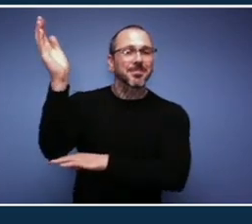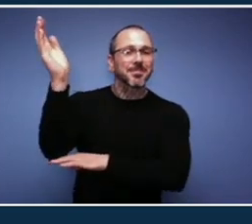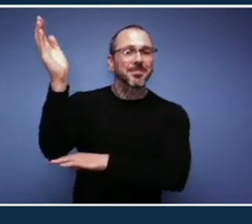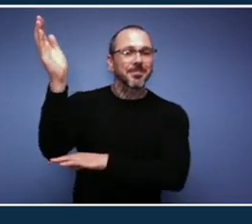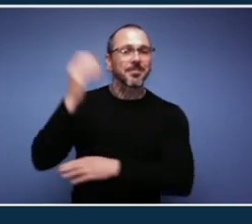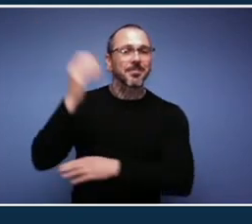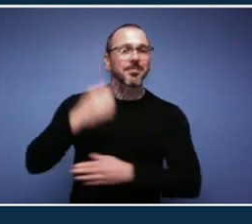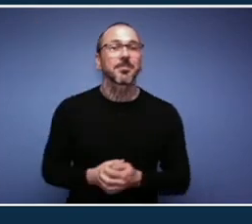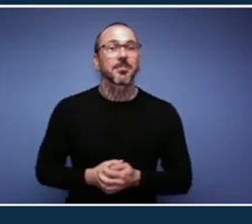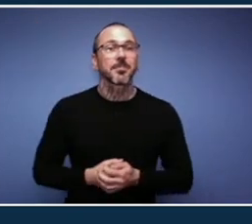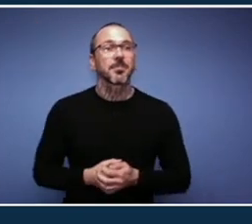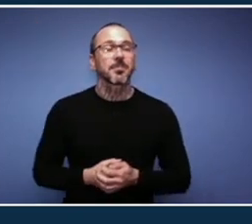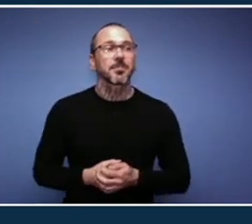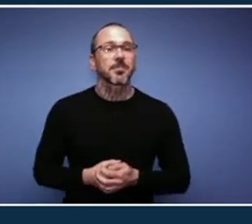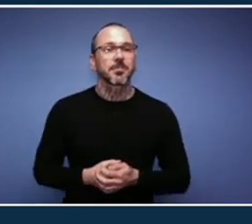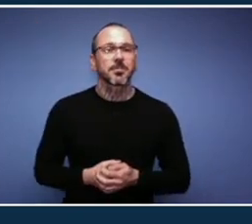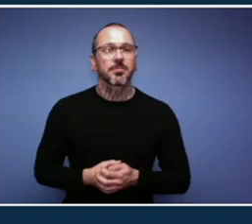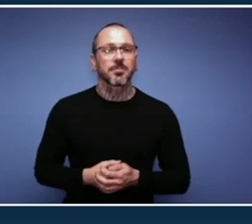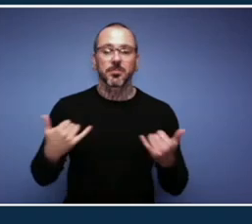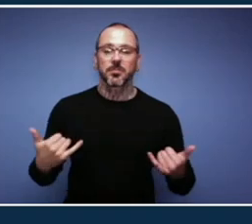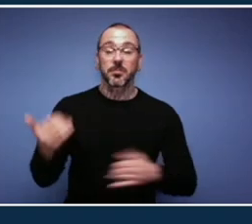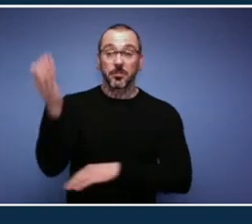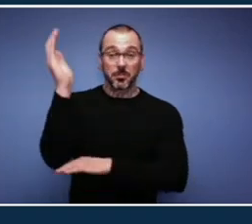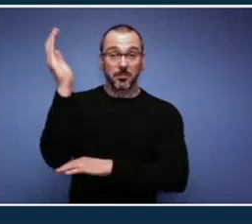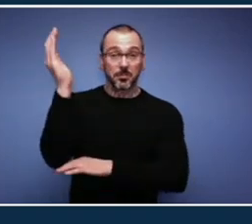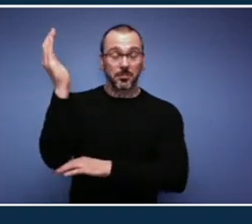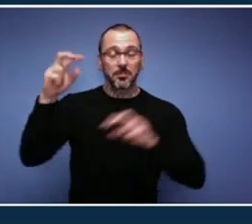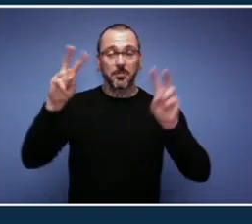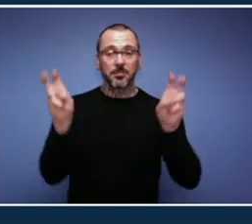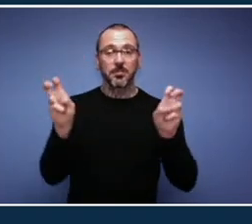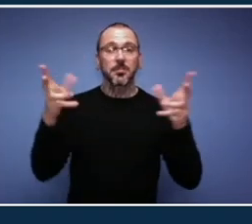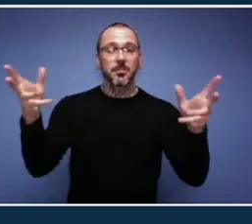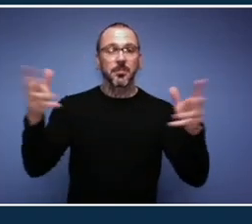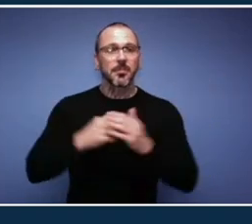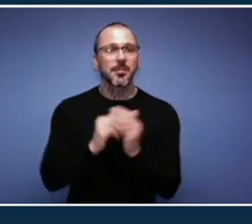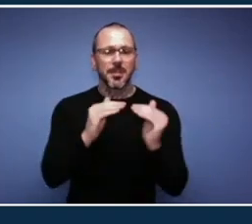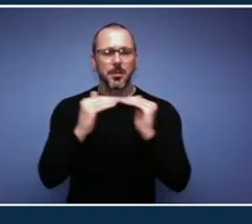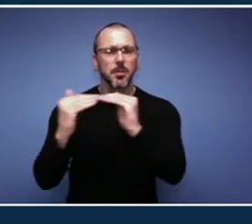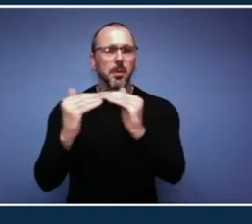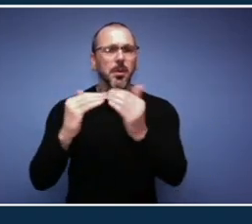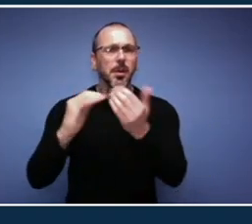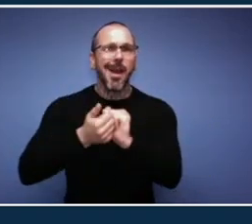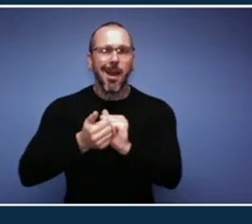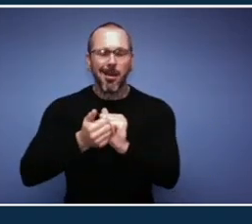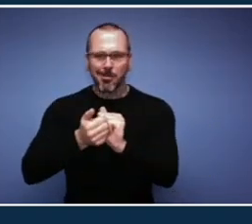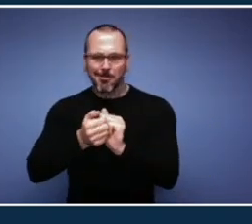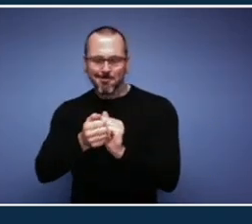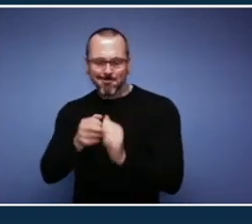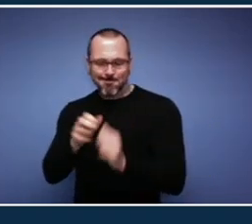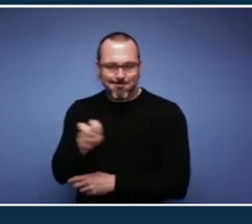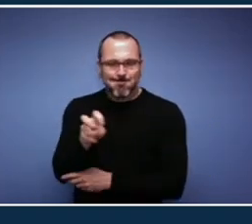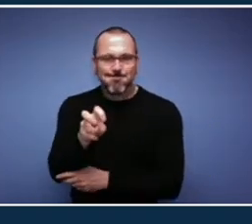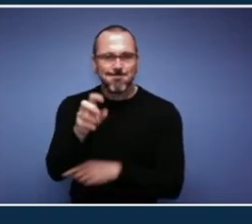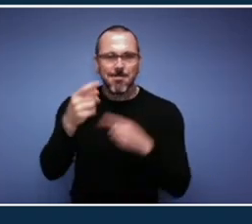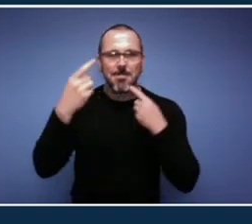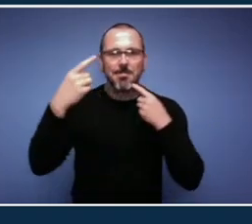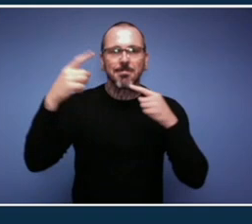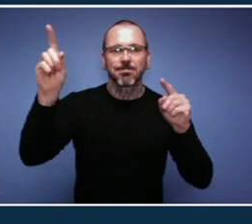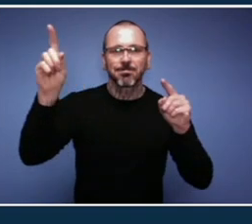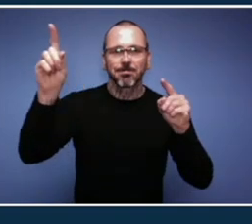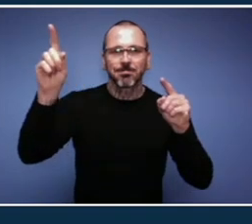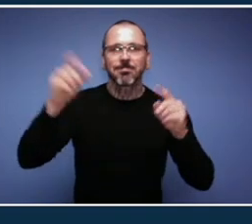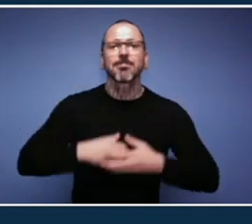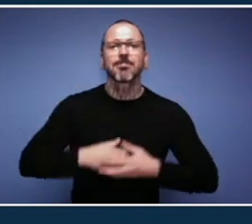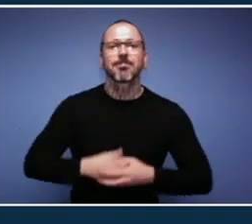keynote is The Road to Equality, and I think it's a pretty good description of where we're at. You know,